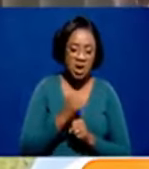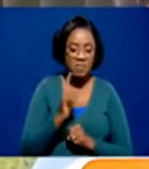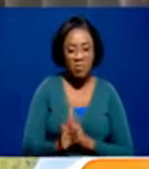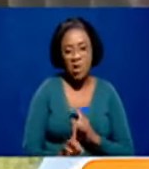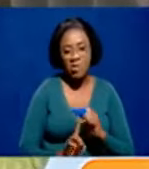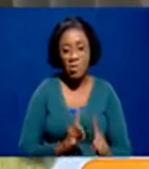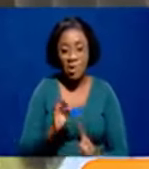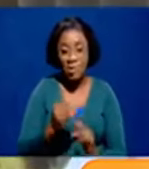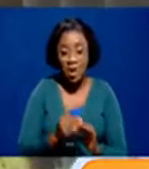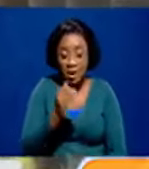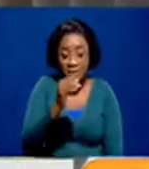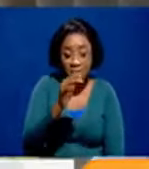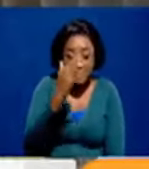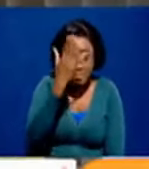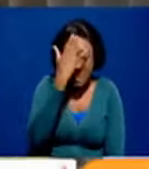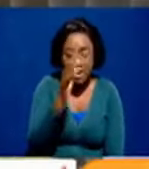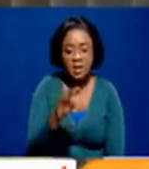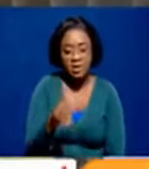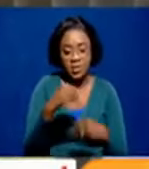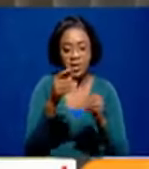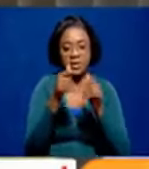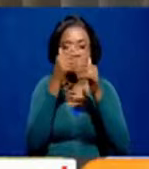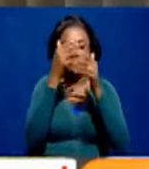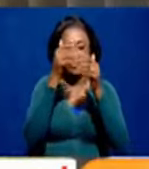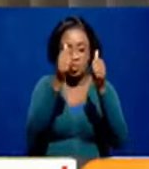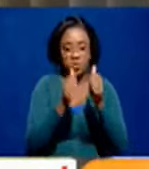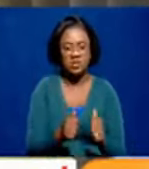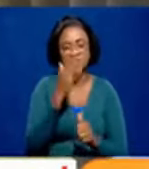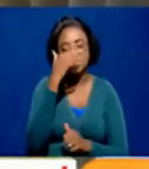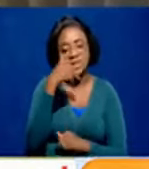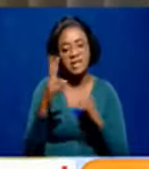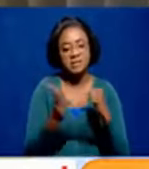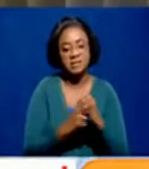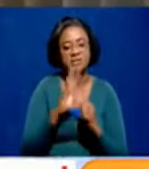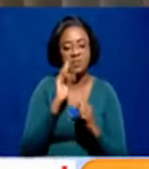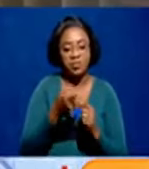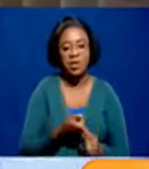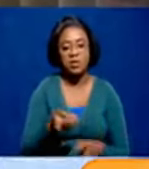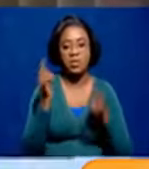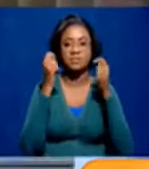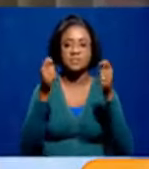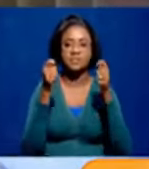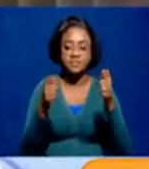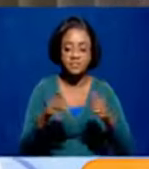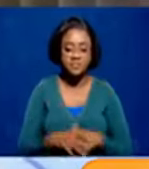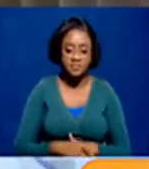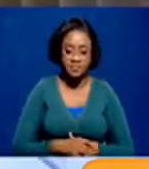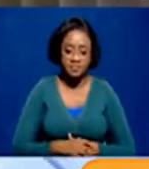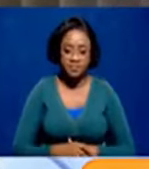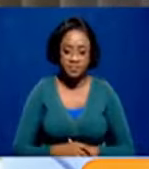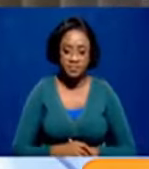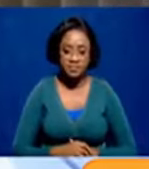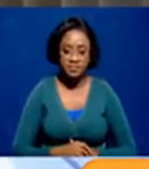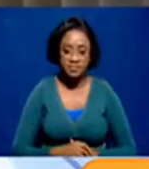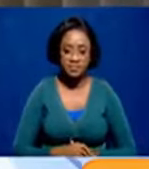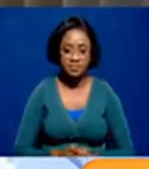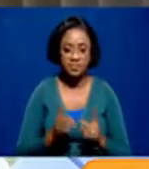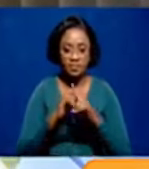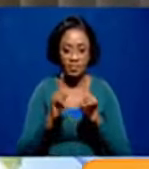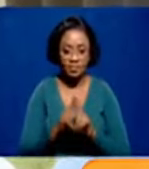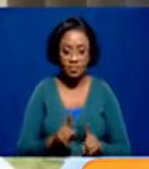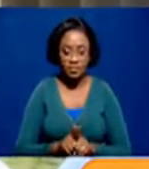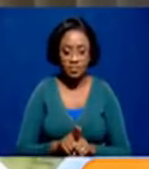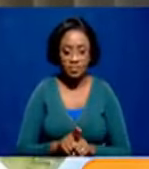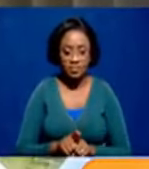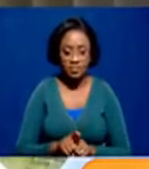after the demo, we'll give a seven-day national strike notice, not only to show our displeasure around how the SG has been treated, but also